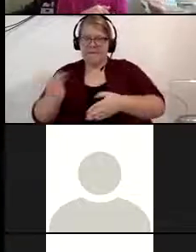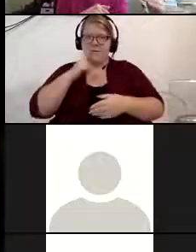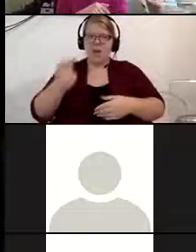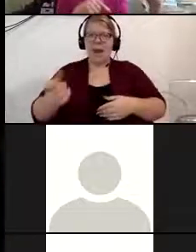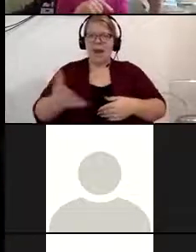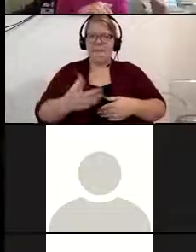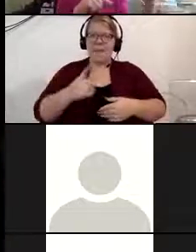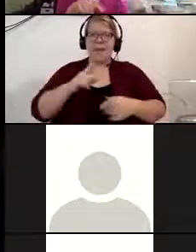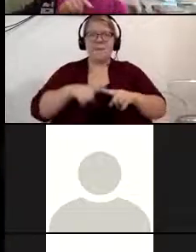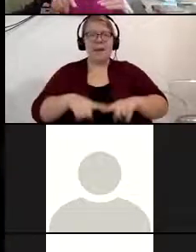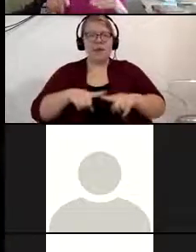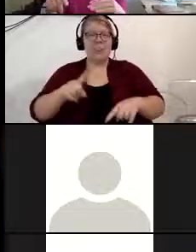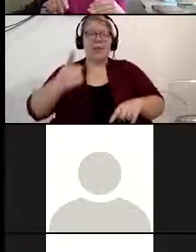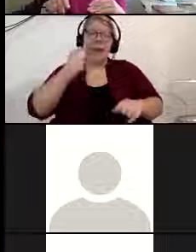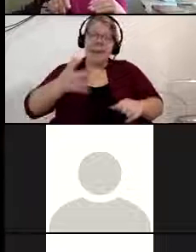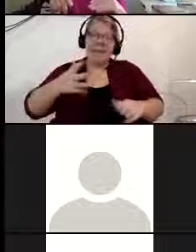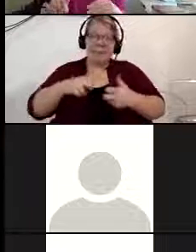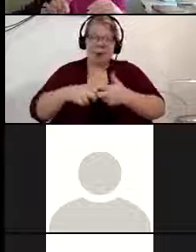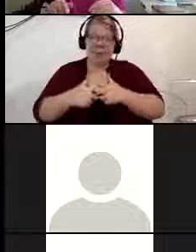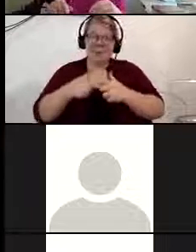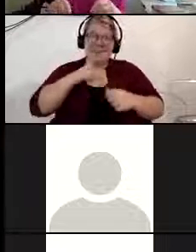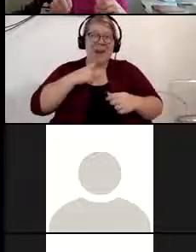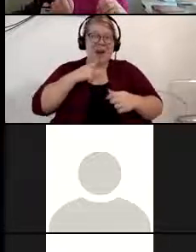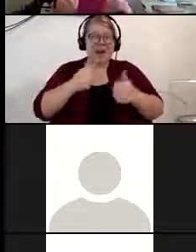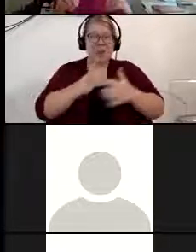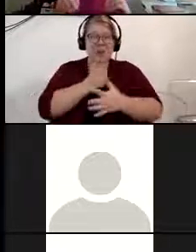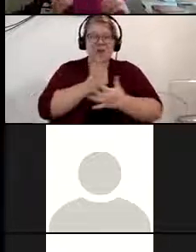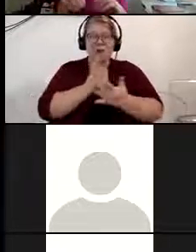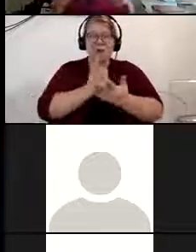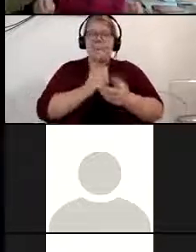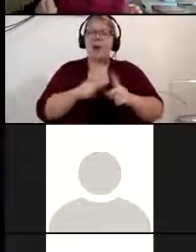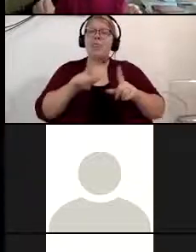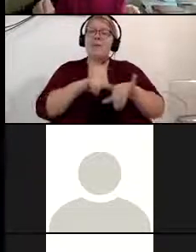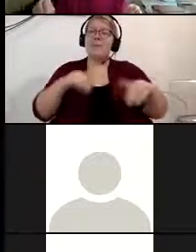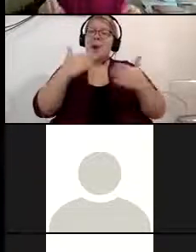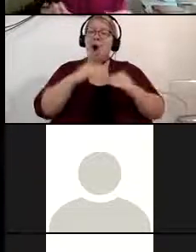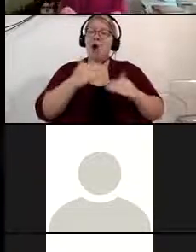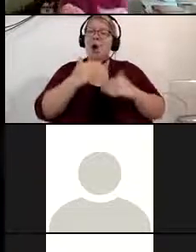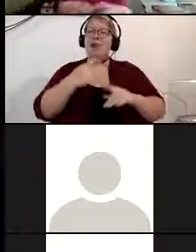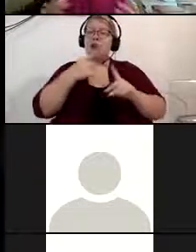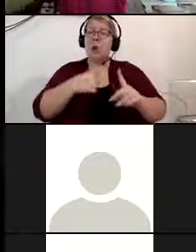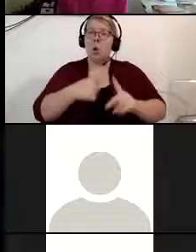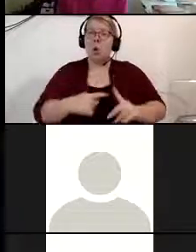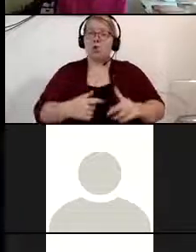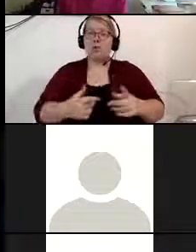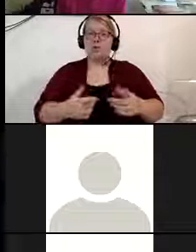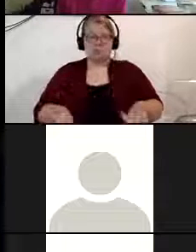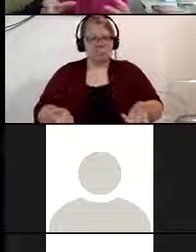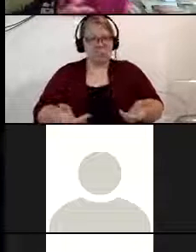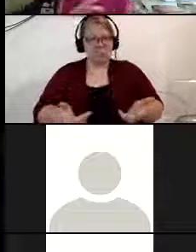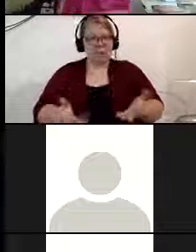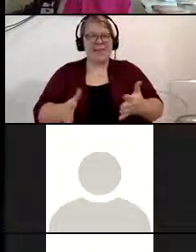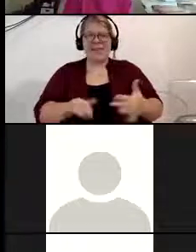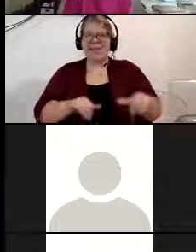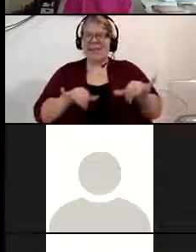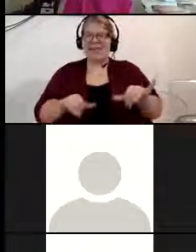severity, but the moderation goals led to the same level of money expenditure as